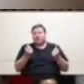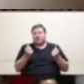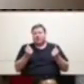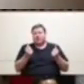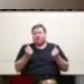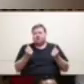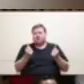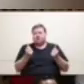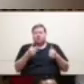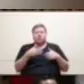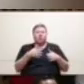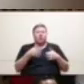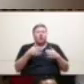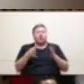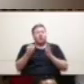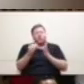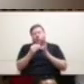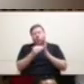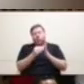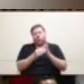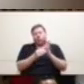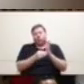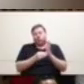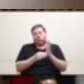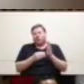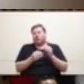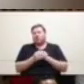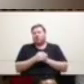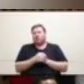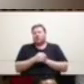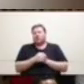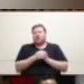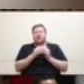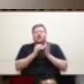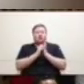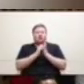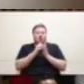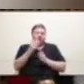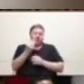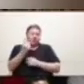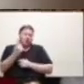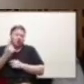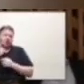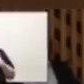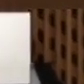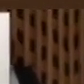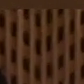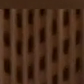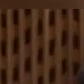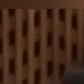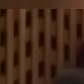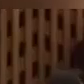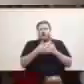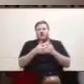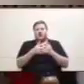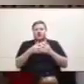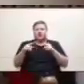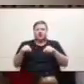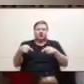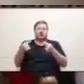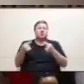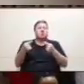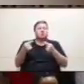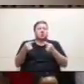we have decided to put in place. Number one, we have established a dispute resolution